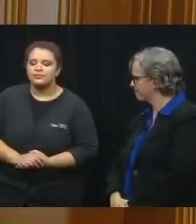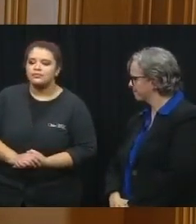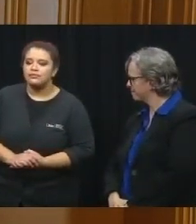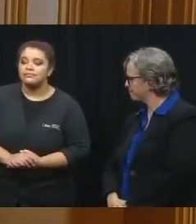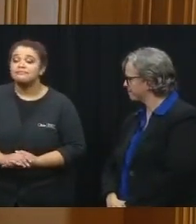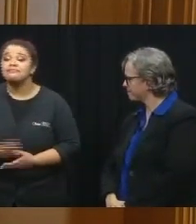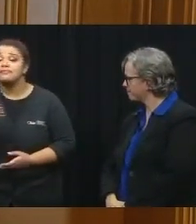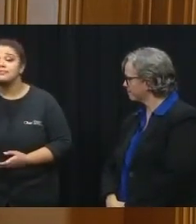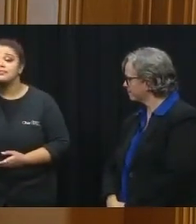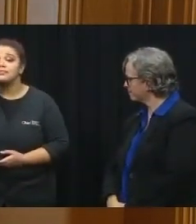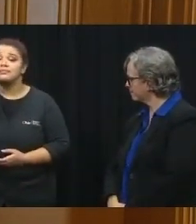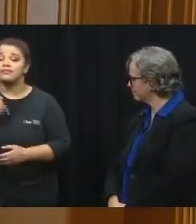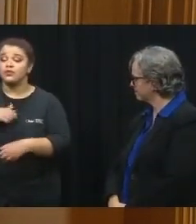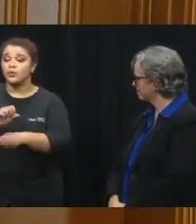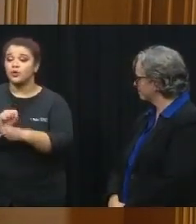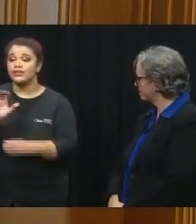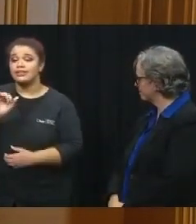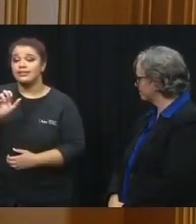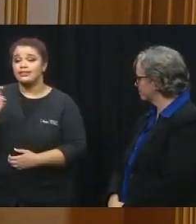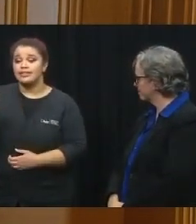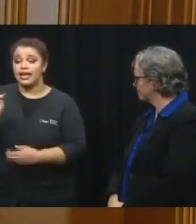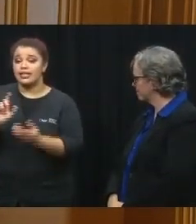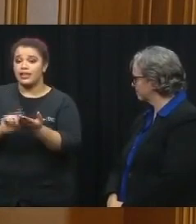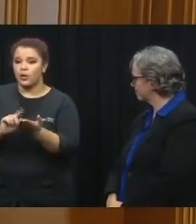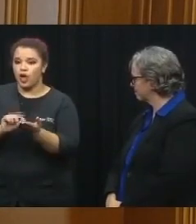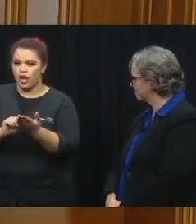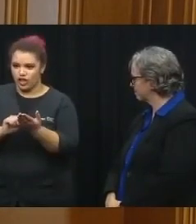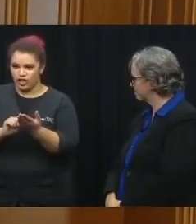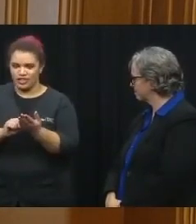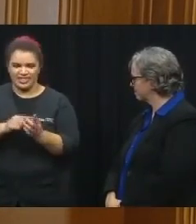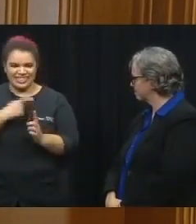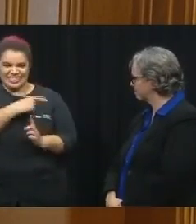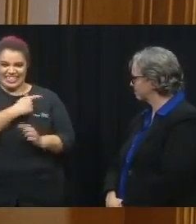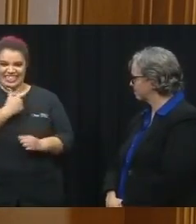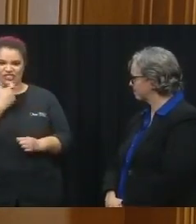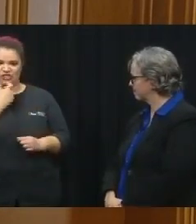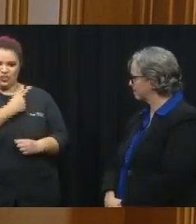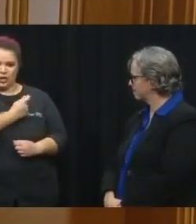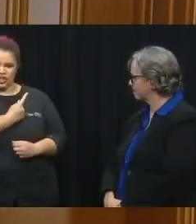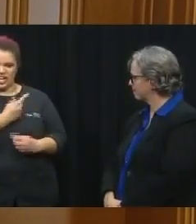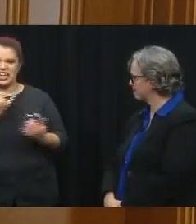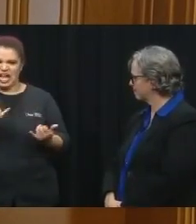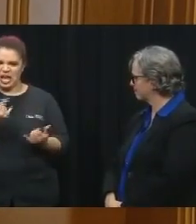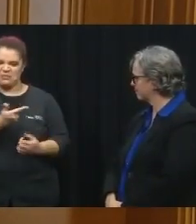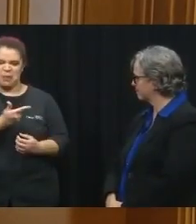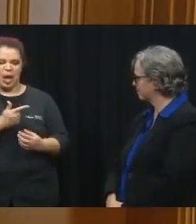This is Jackie Borchert from the Cincinnati Enquirer. I'm just going to follow up on Andrew's question. The president